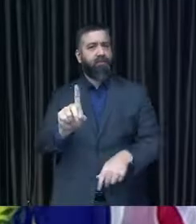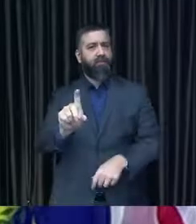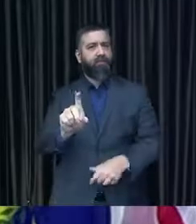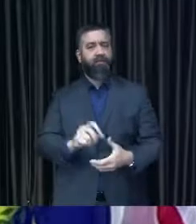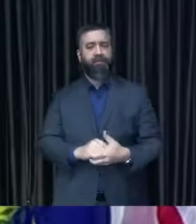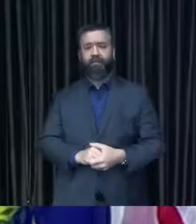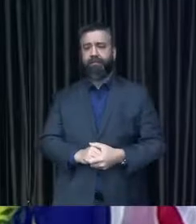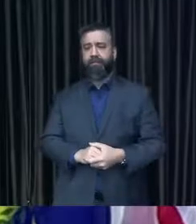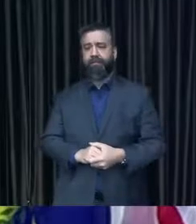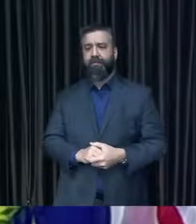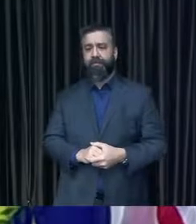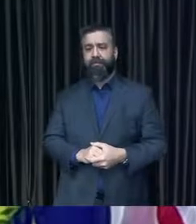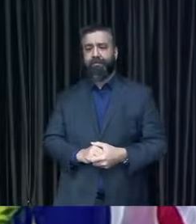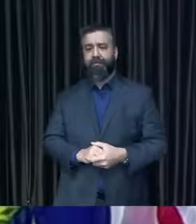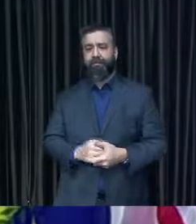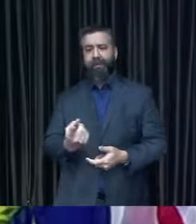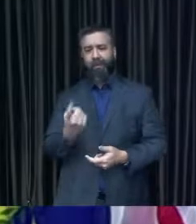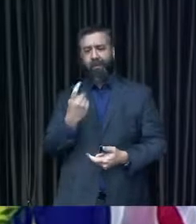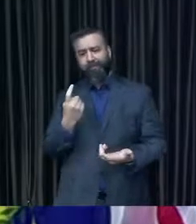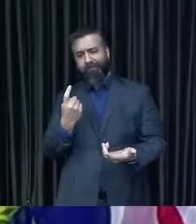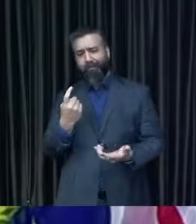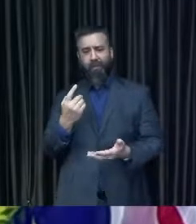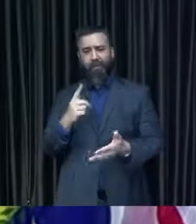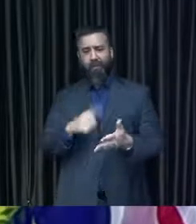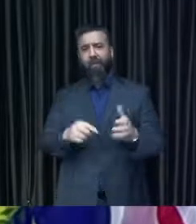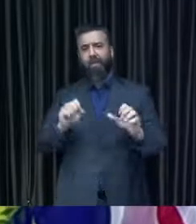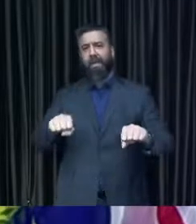people? The question is, what can be done better?